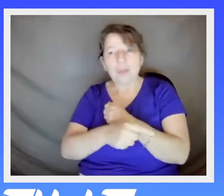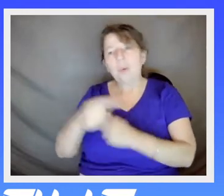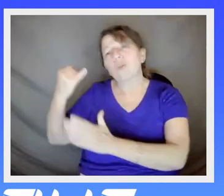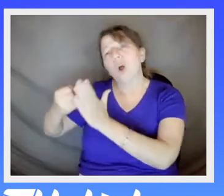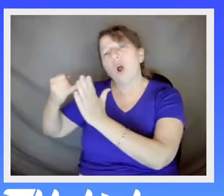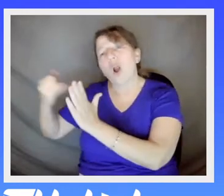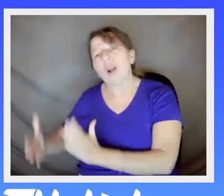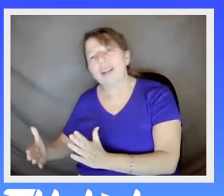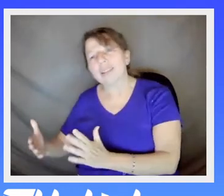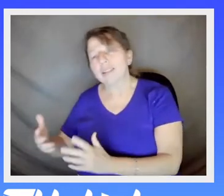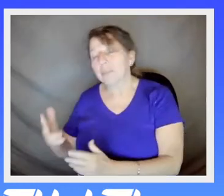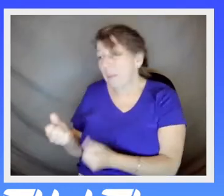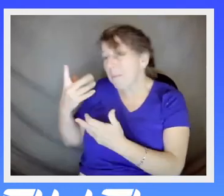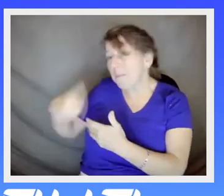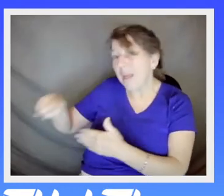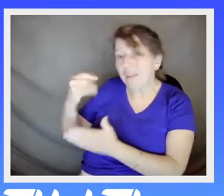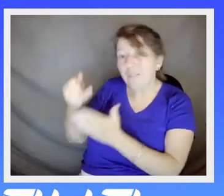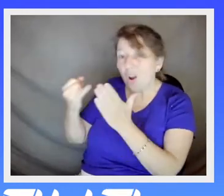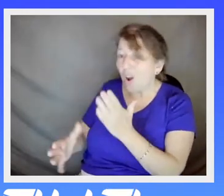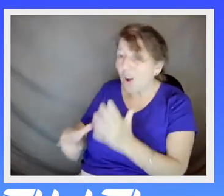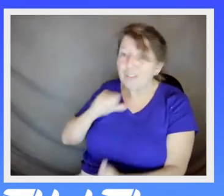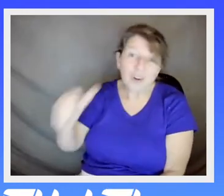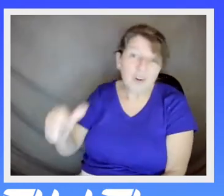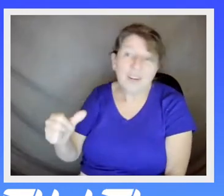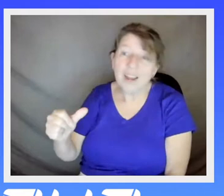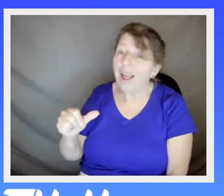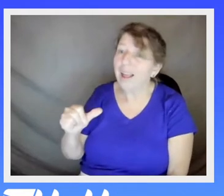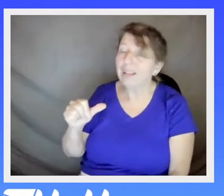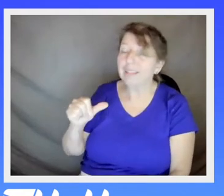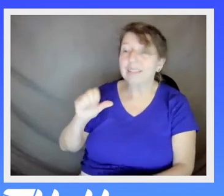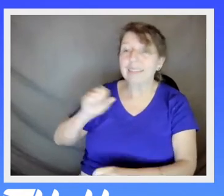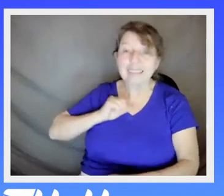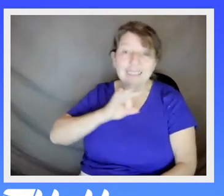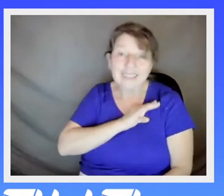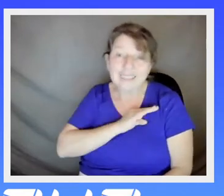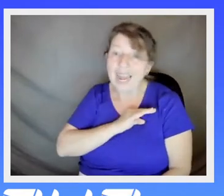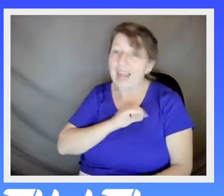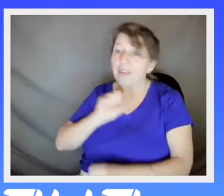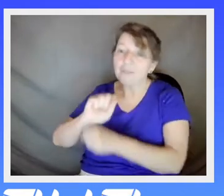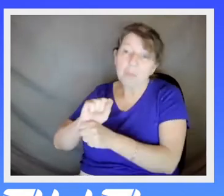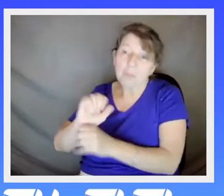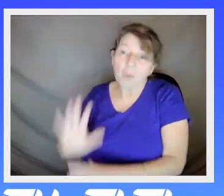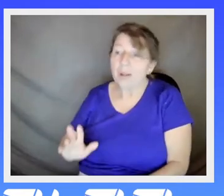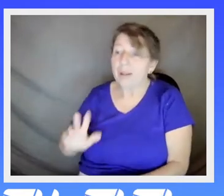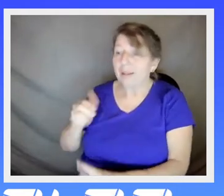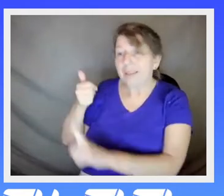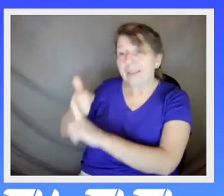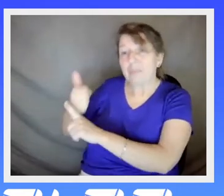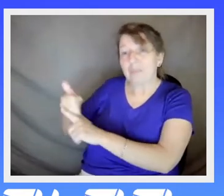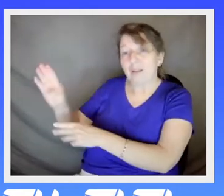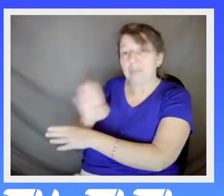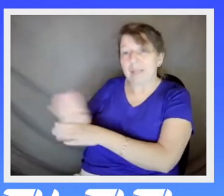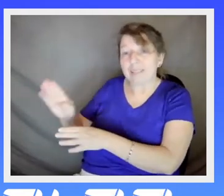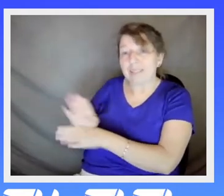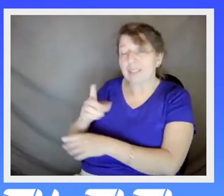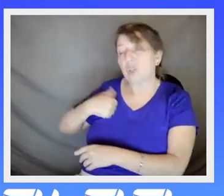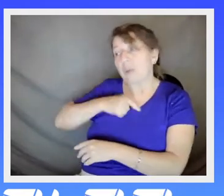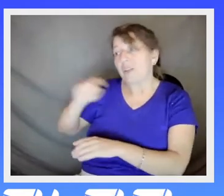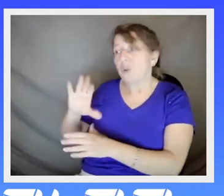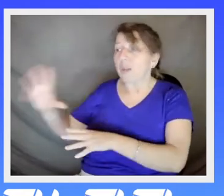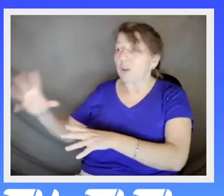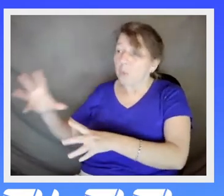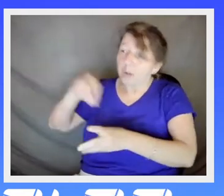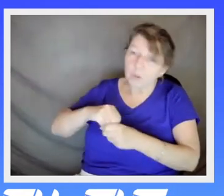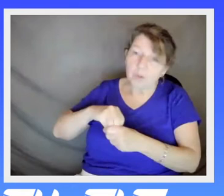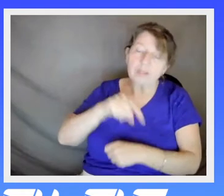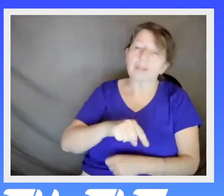independent contractors. It's very difficult to navigate these processes. All of that we can do in the immediate. The second piece is the budget itself at the city of